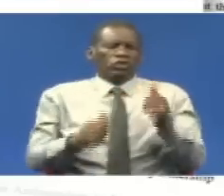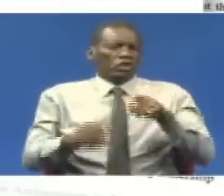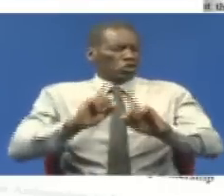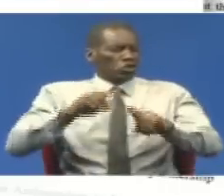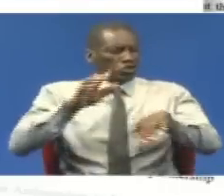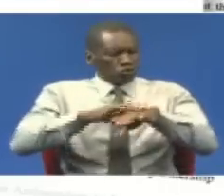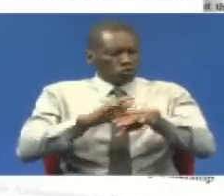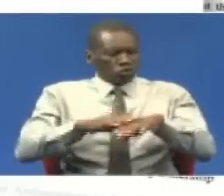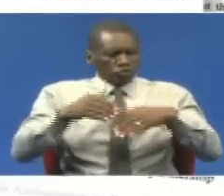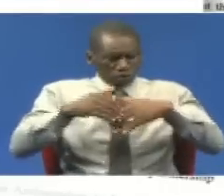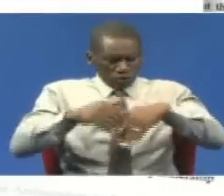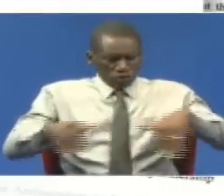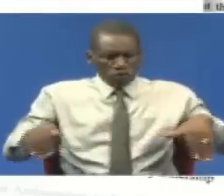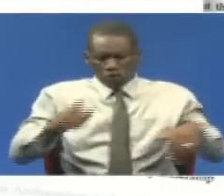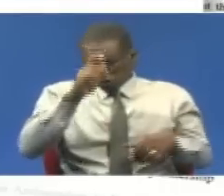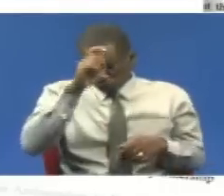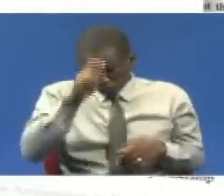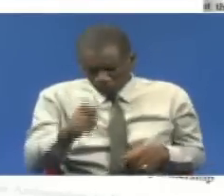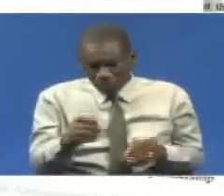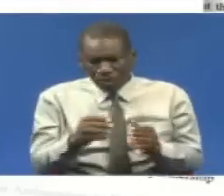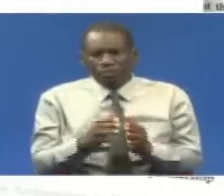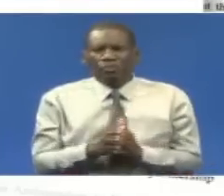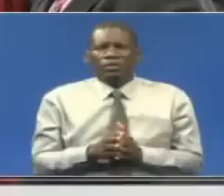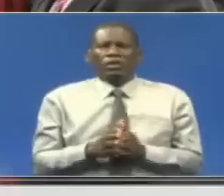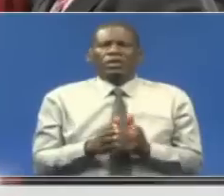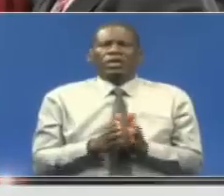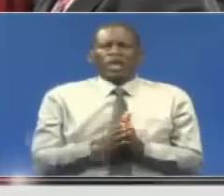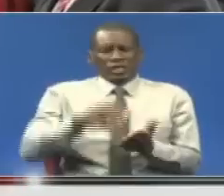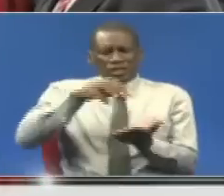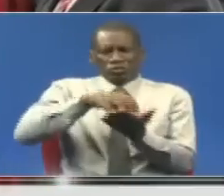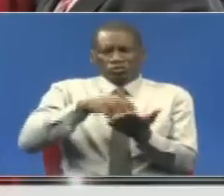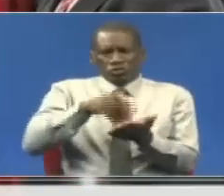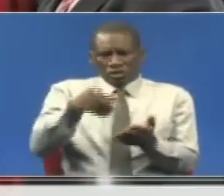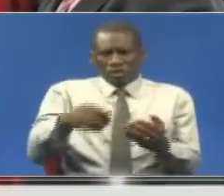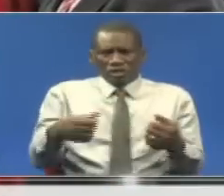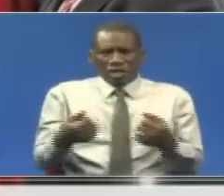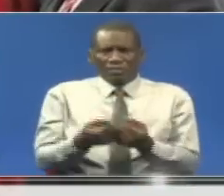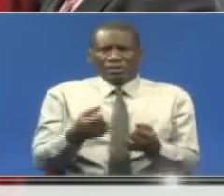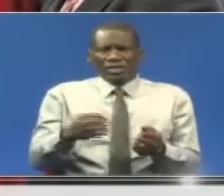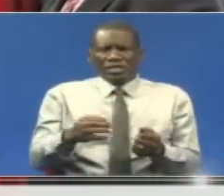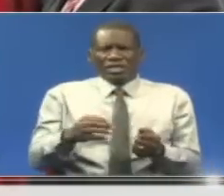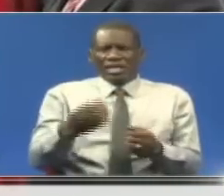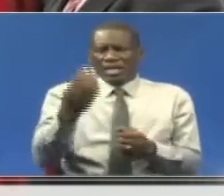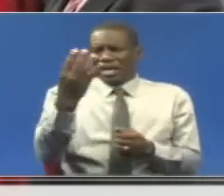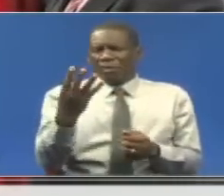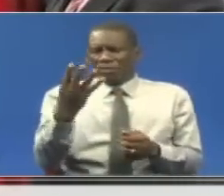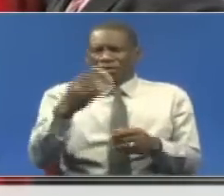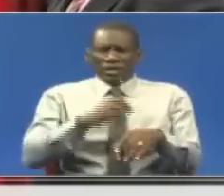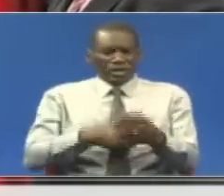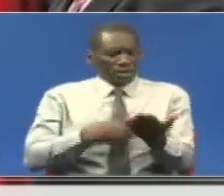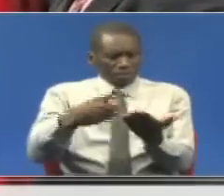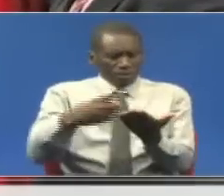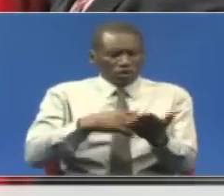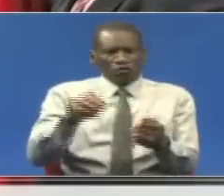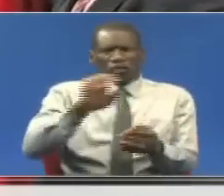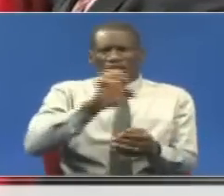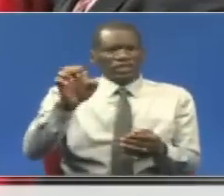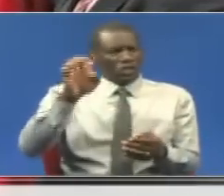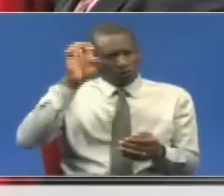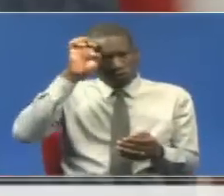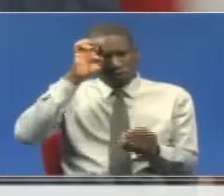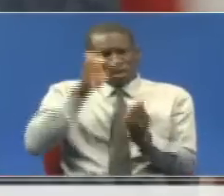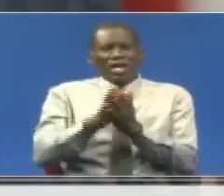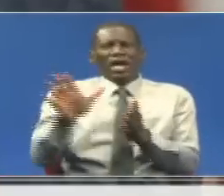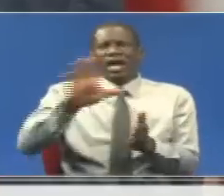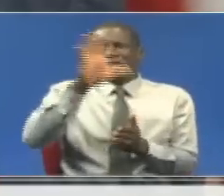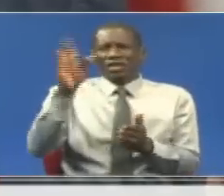with mutual respect, end quote. The incident took place in late April during discussions by Eastern European and